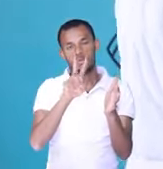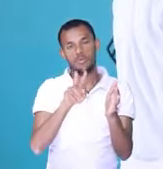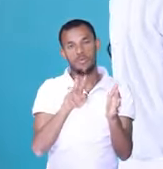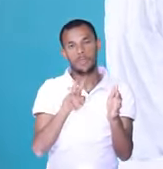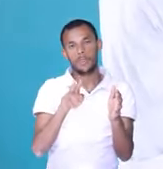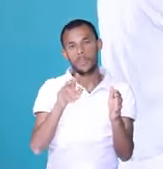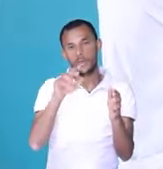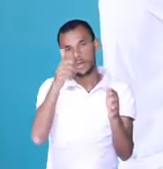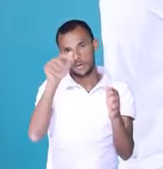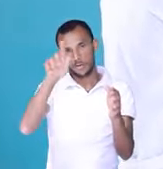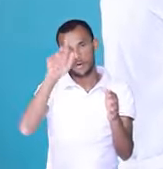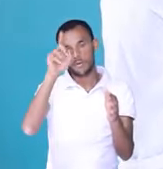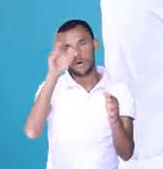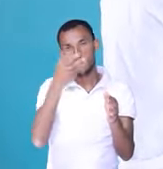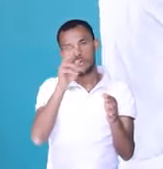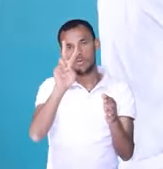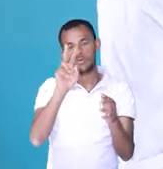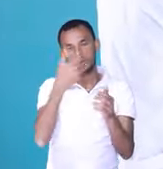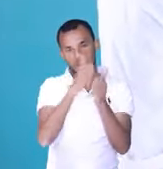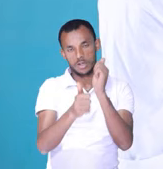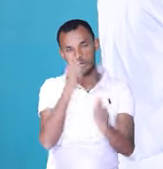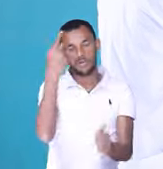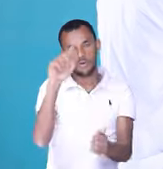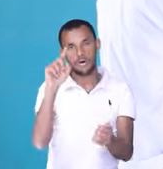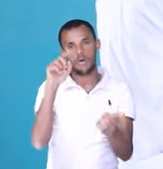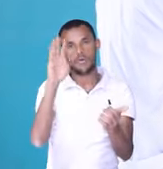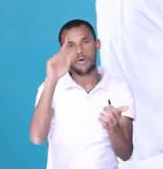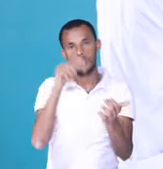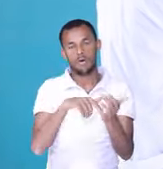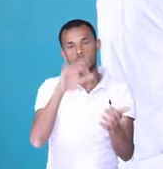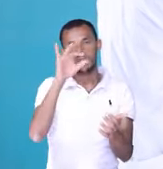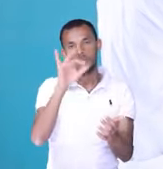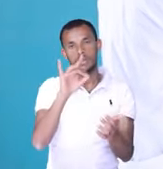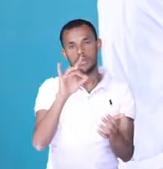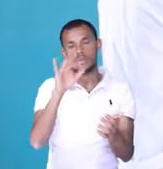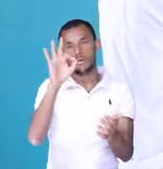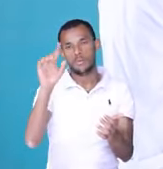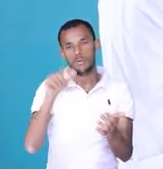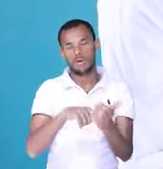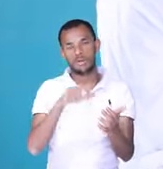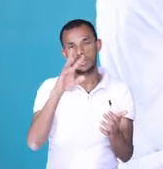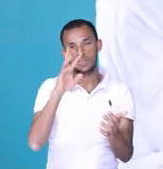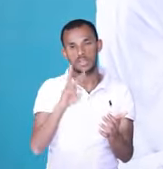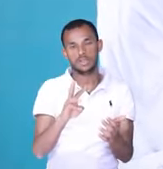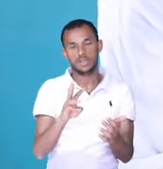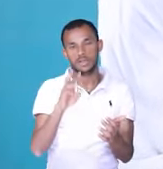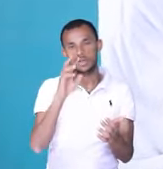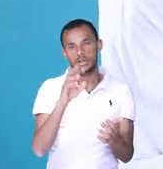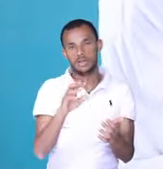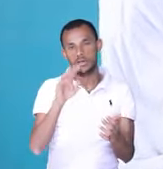2. This is cancelled. 4.8, 9.6 means by 4.81,